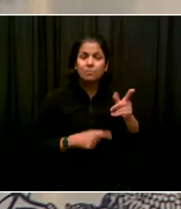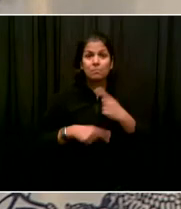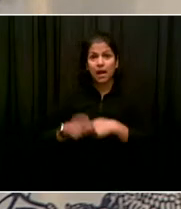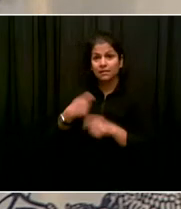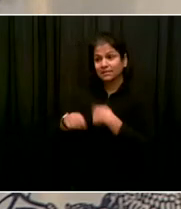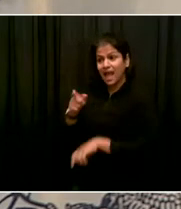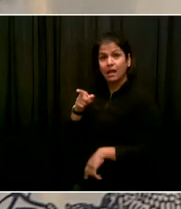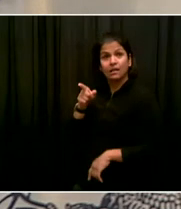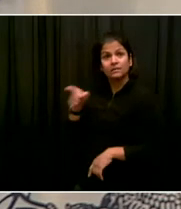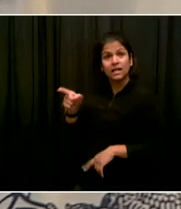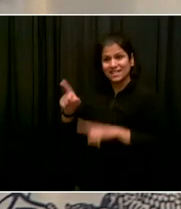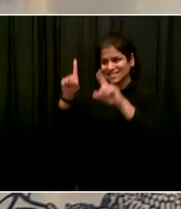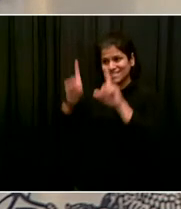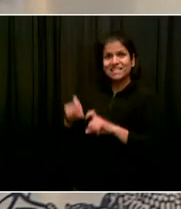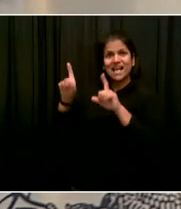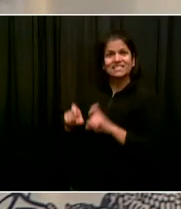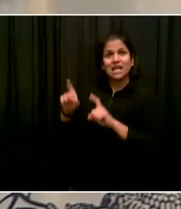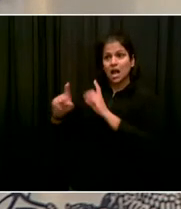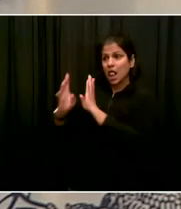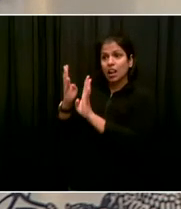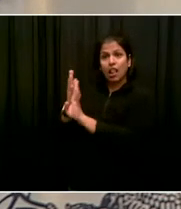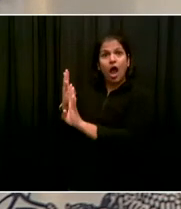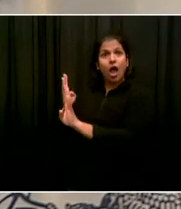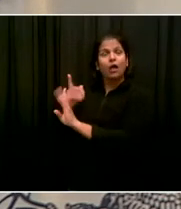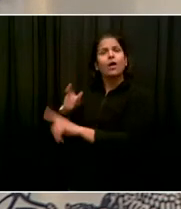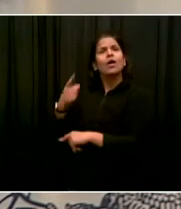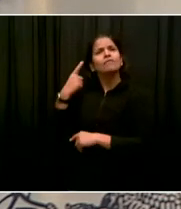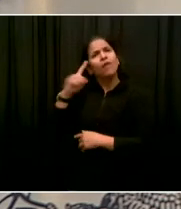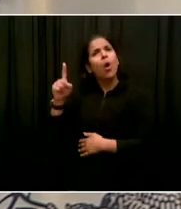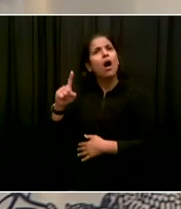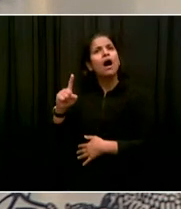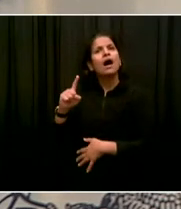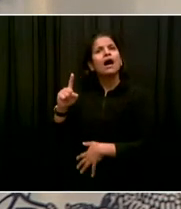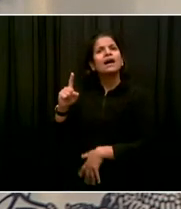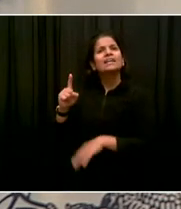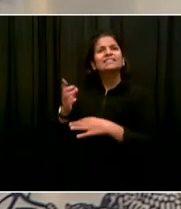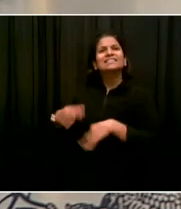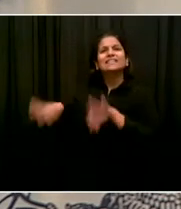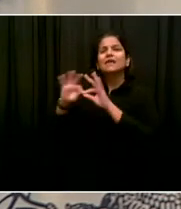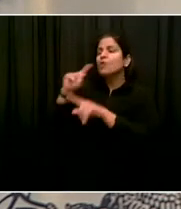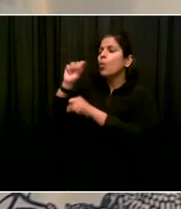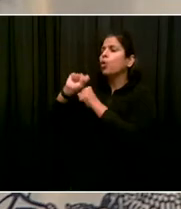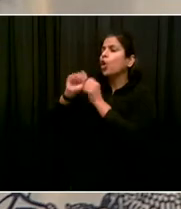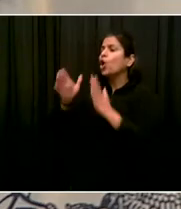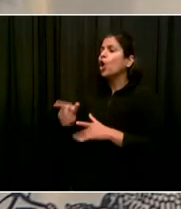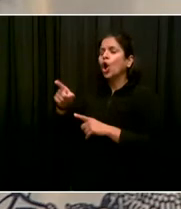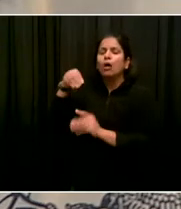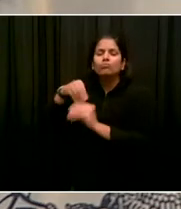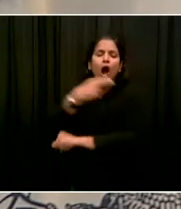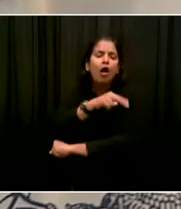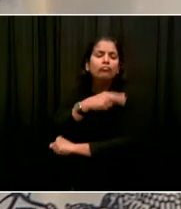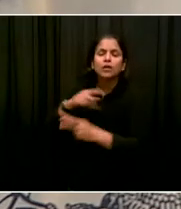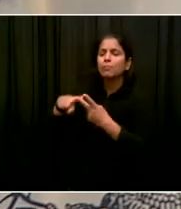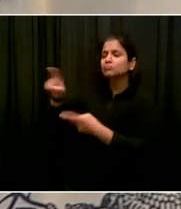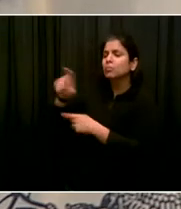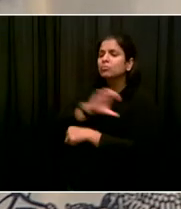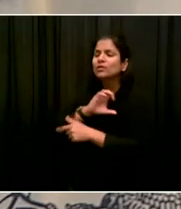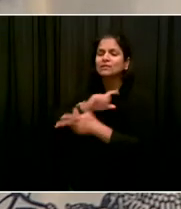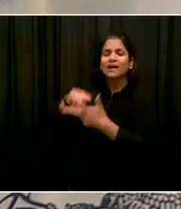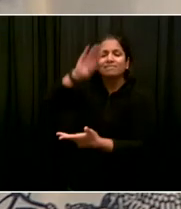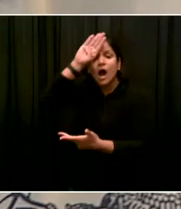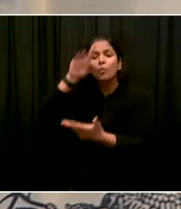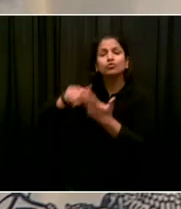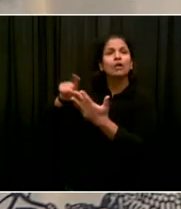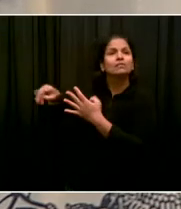tests for everyone else. I mean, are there any more kind of expansive, game-changing solutions we can look at here, or are we just kind of stuck with this